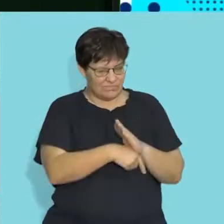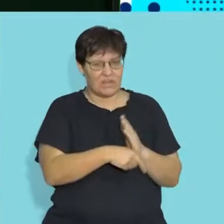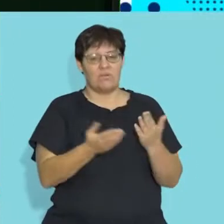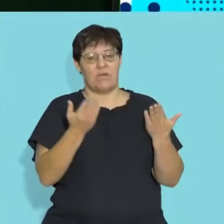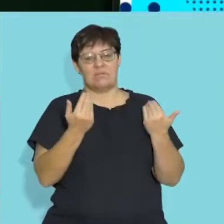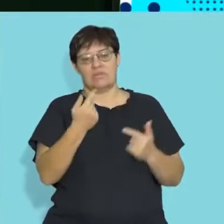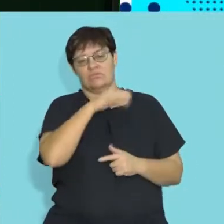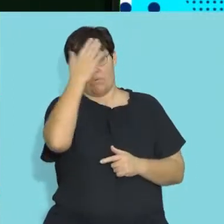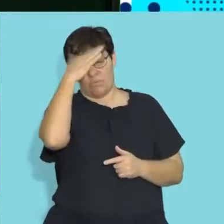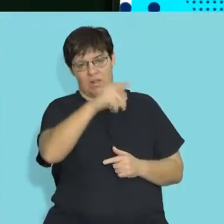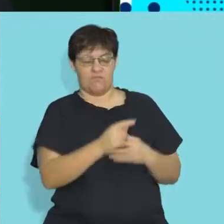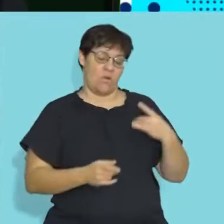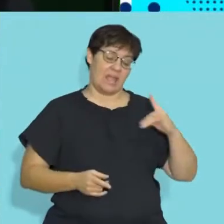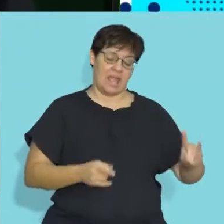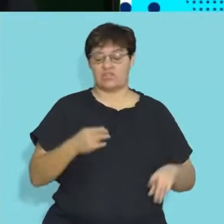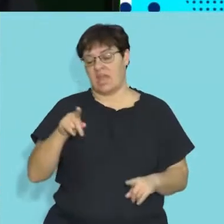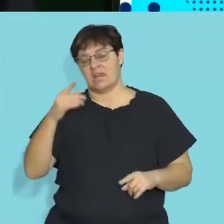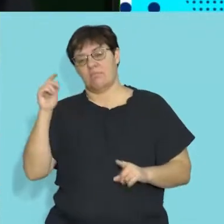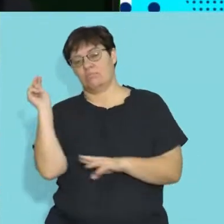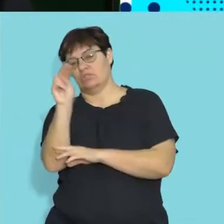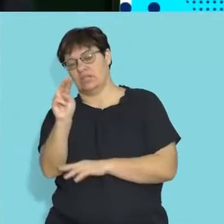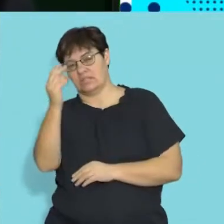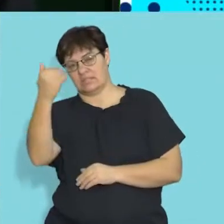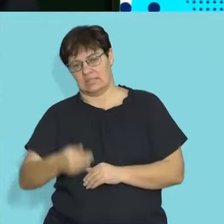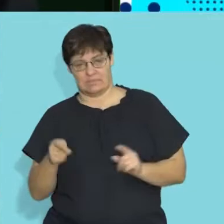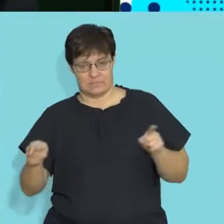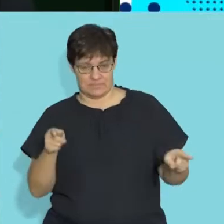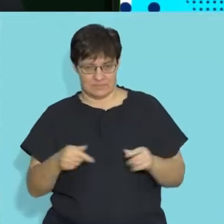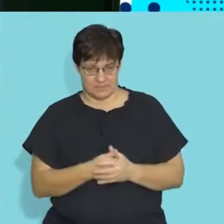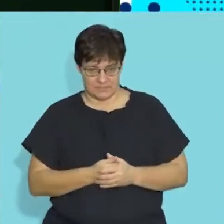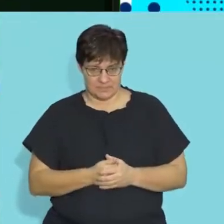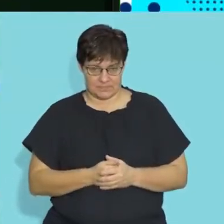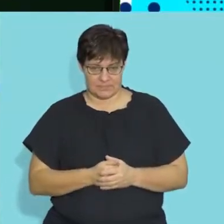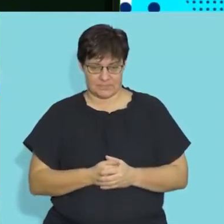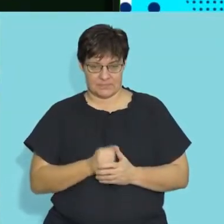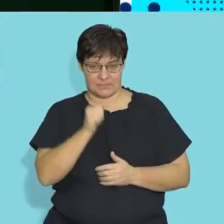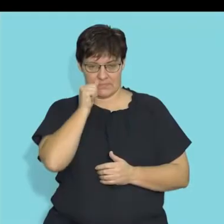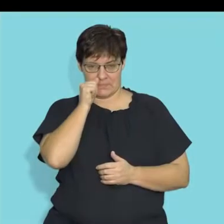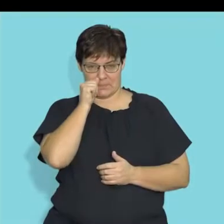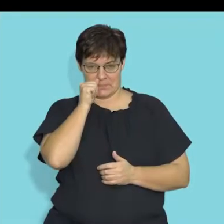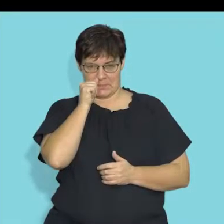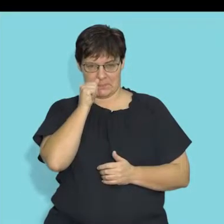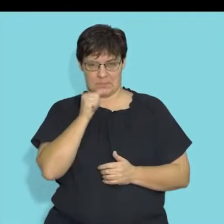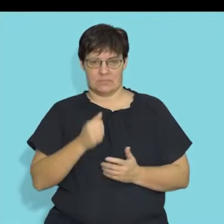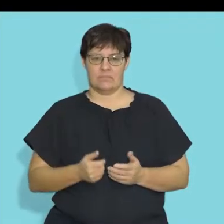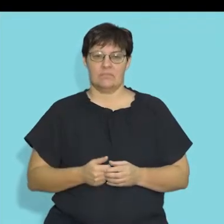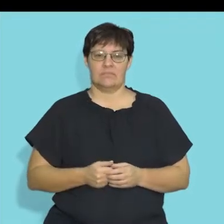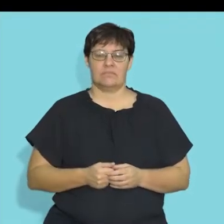in terms of a cash budget and a projected income statement. Okay.